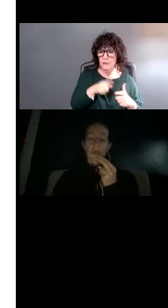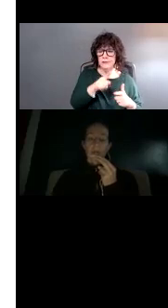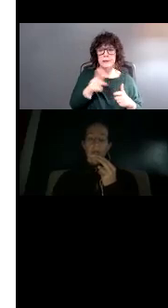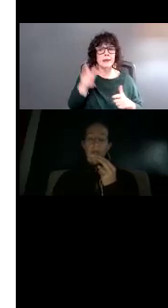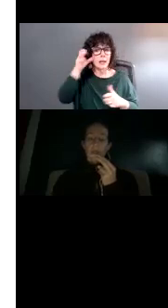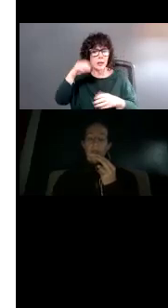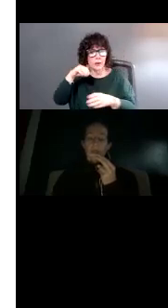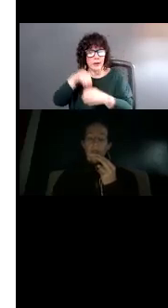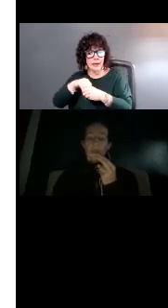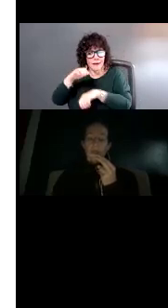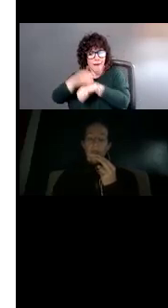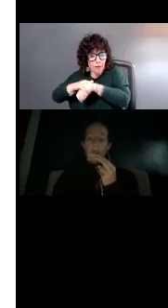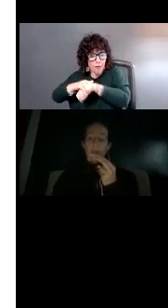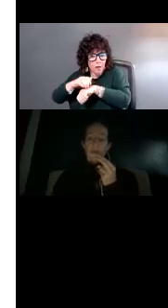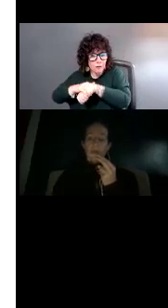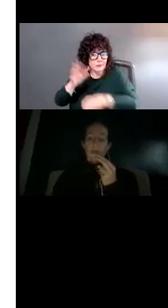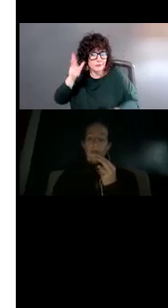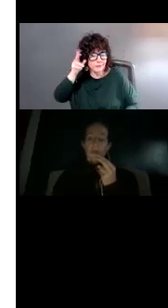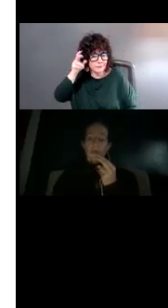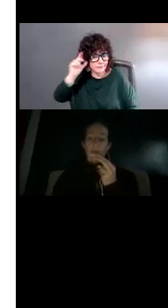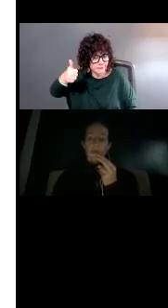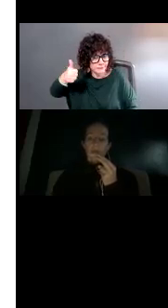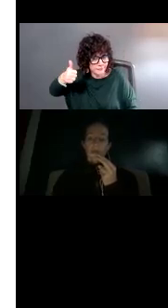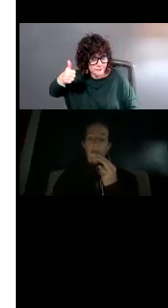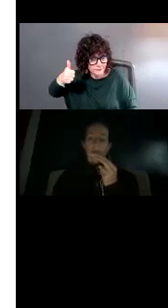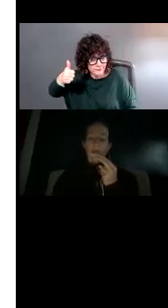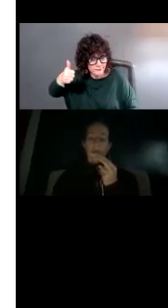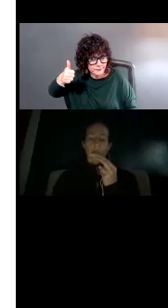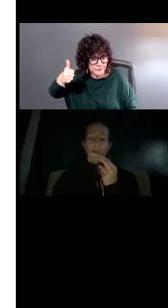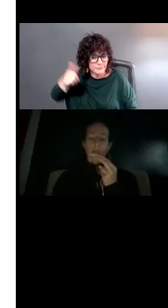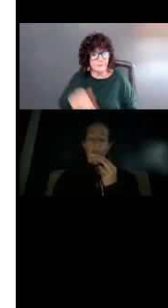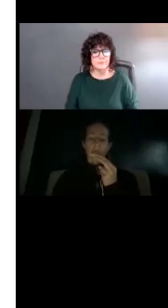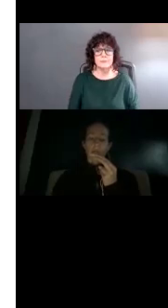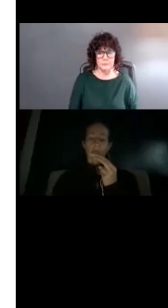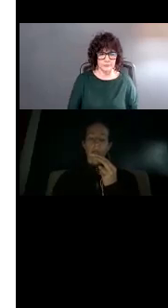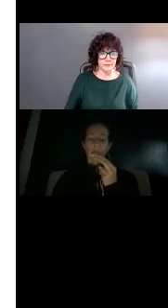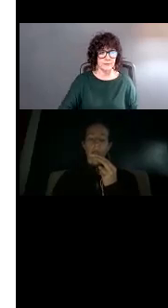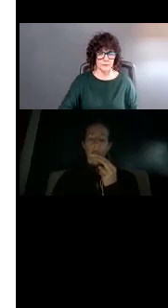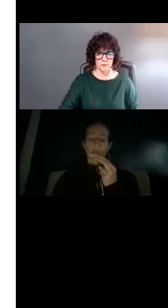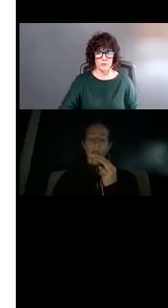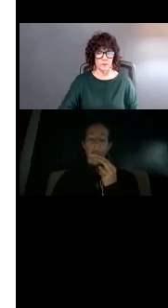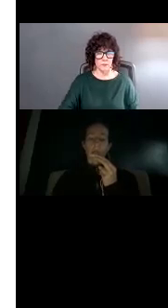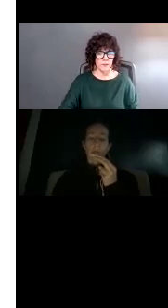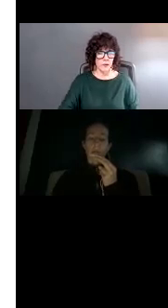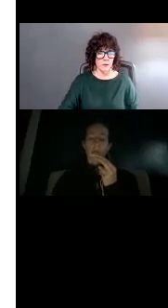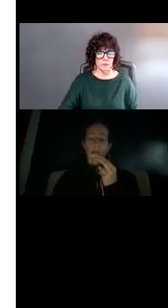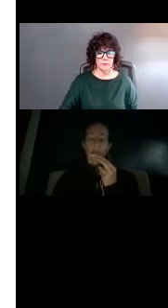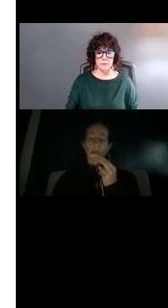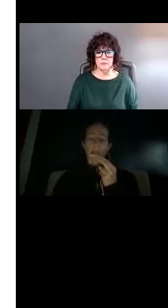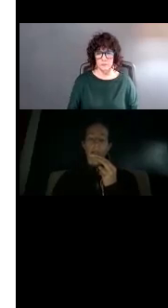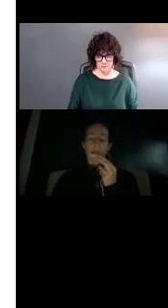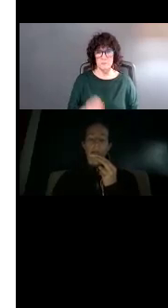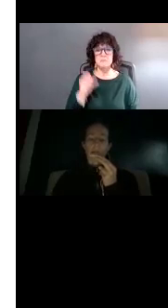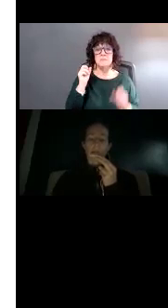on the English channel. Muy bien. Y usaremos Okay. And we are going to